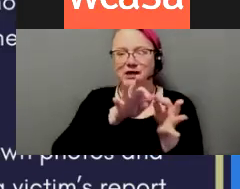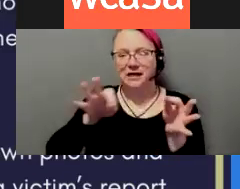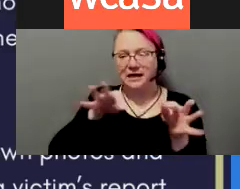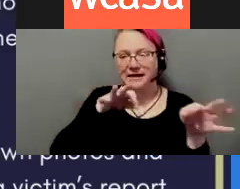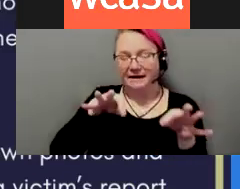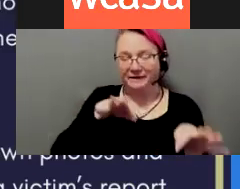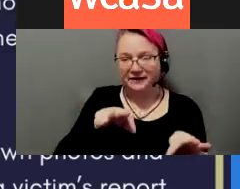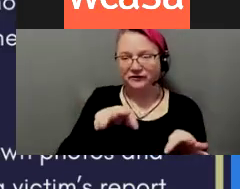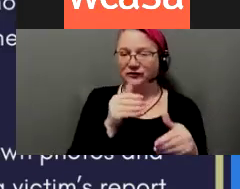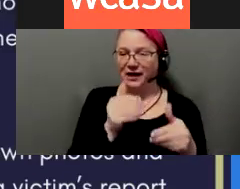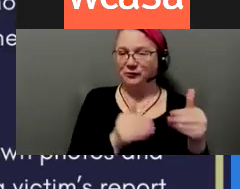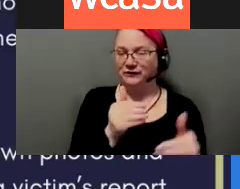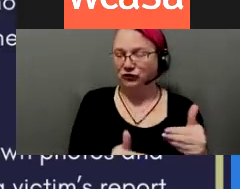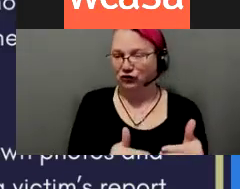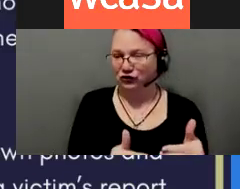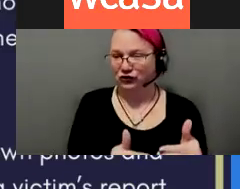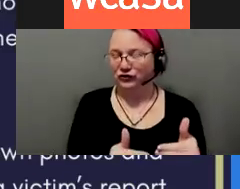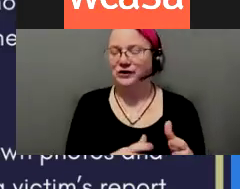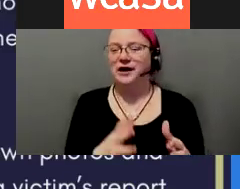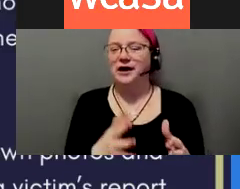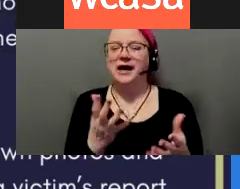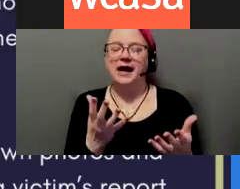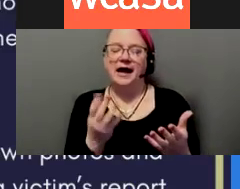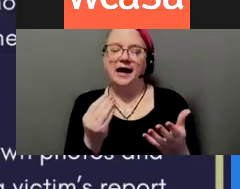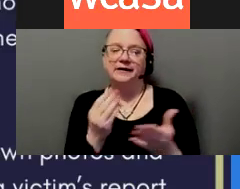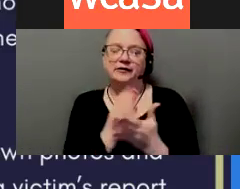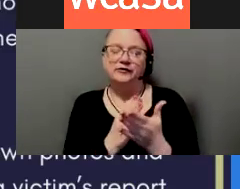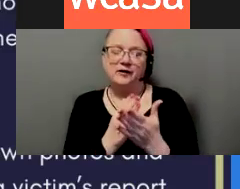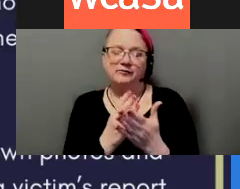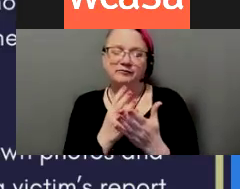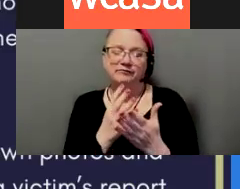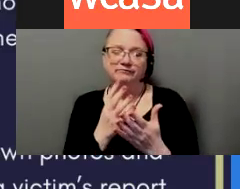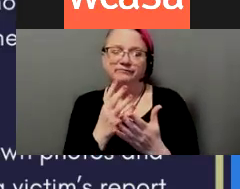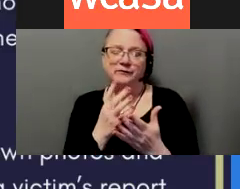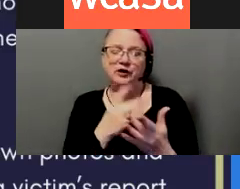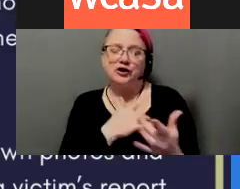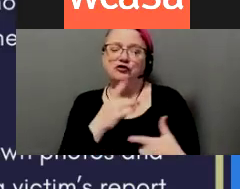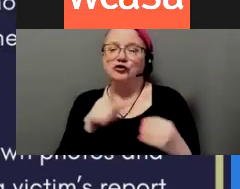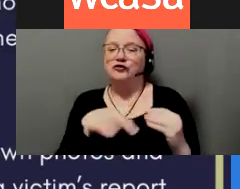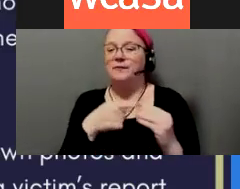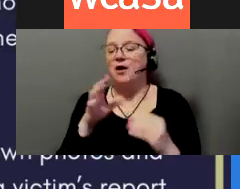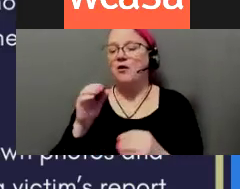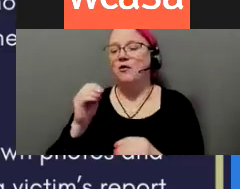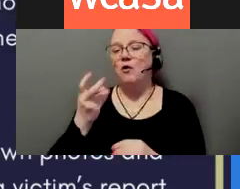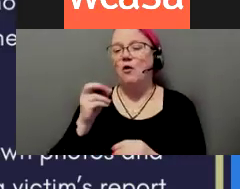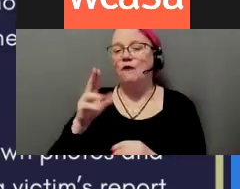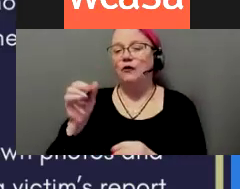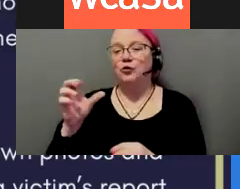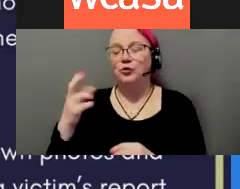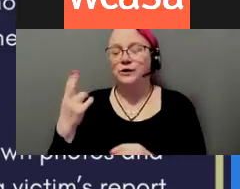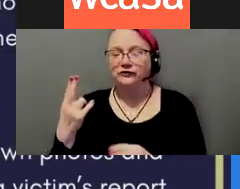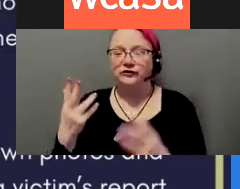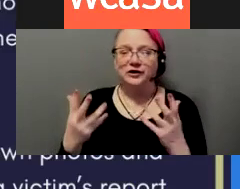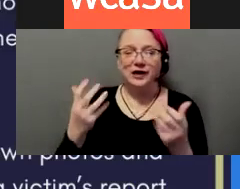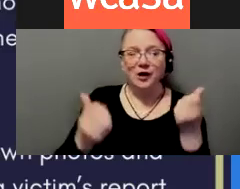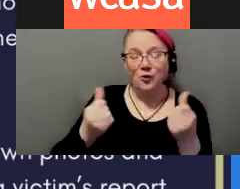procedures, and there are some concerns about overreach in light of that ambiguity. It's unclear which platforms must comply.